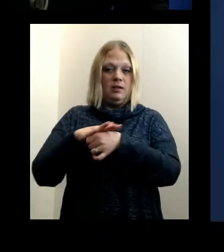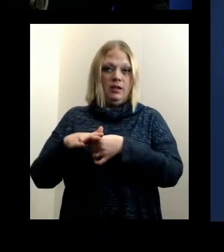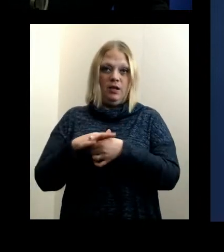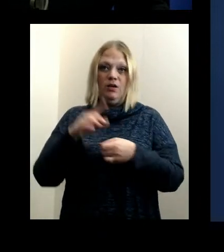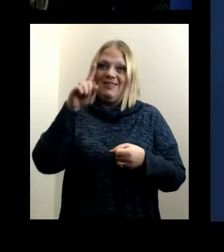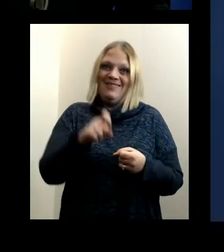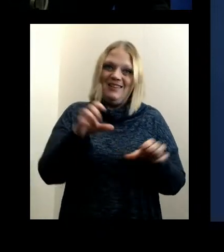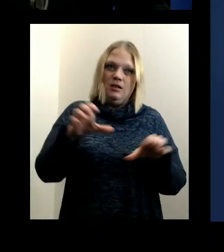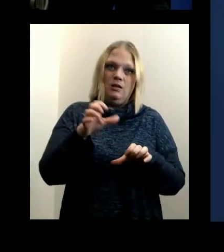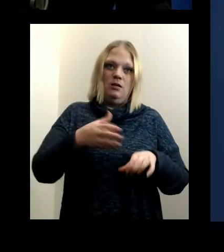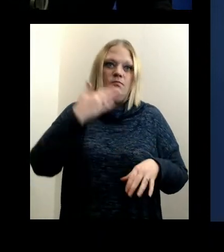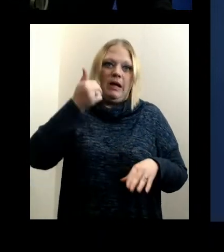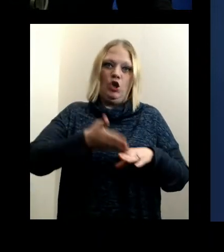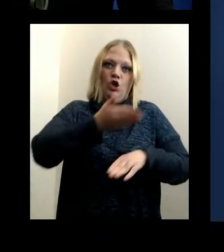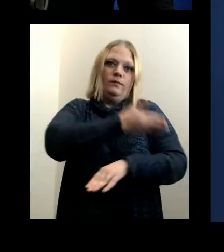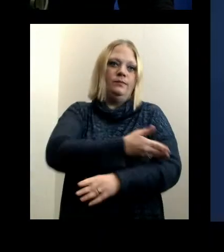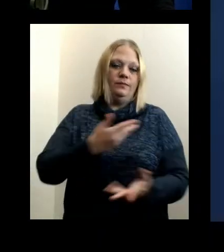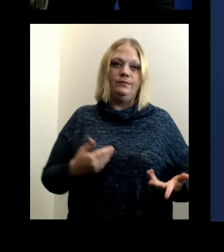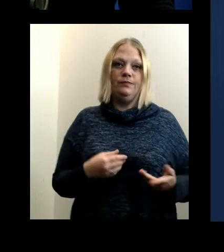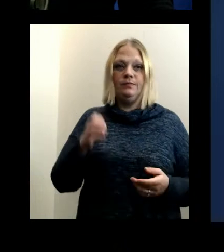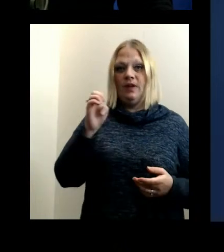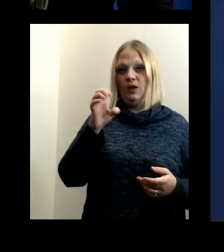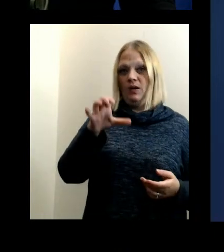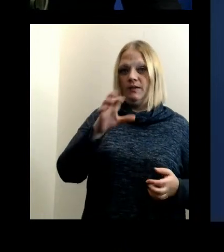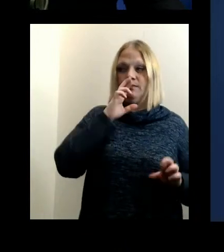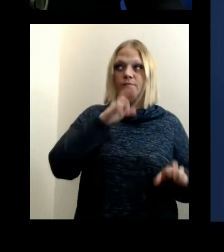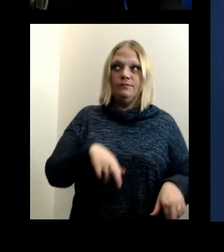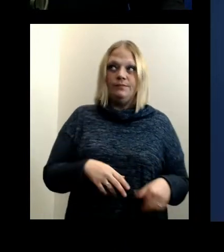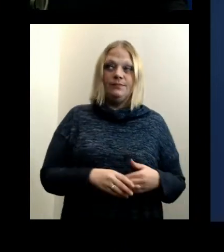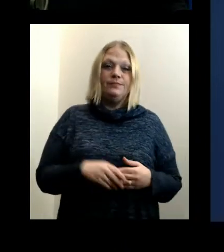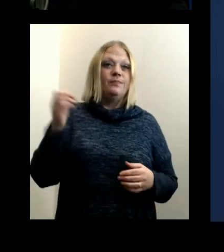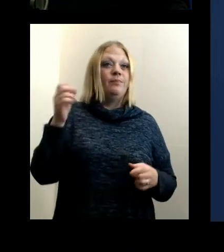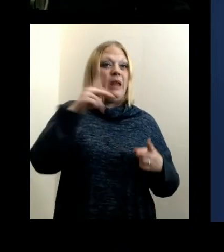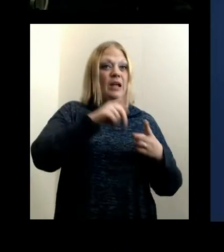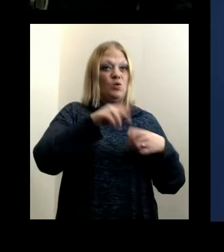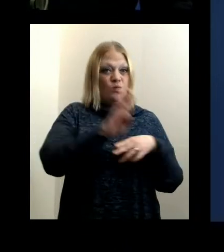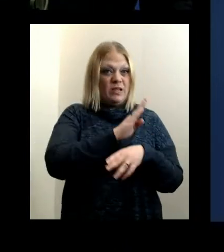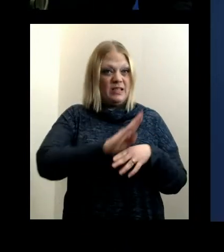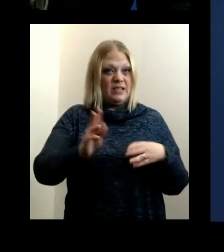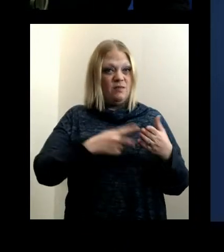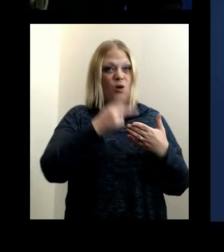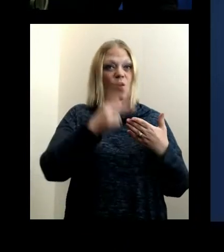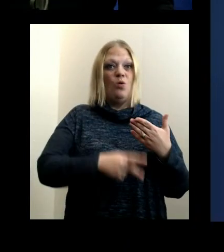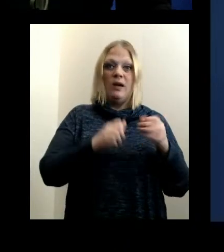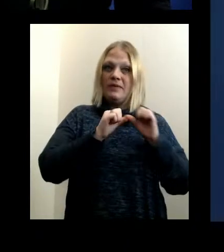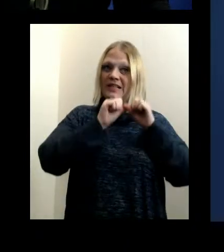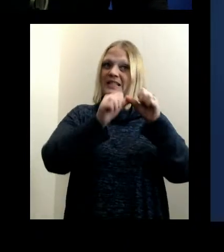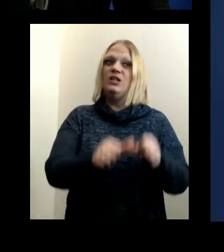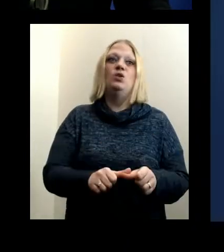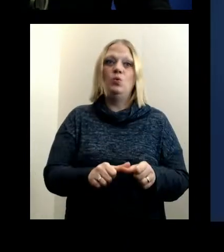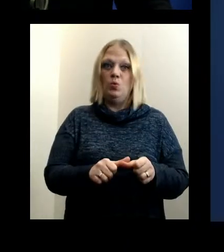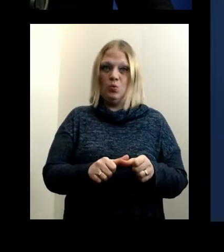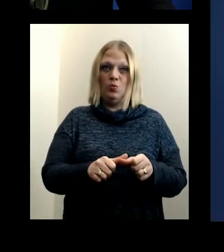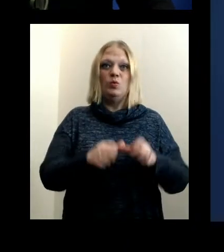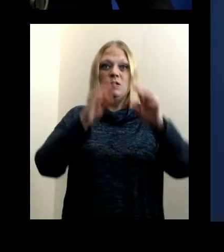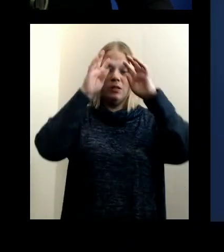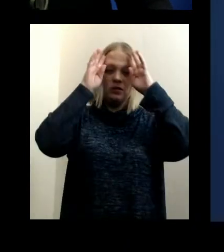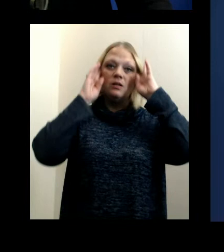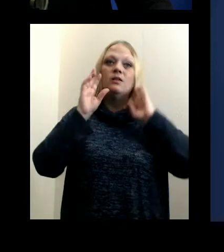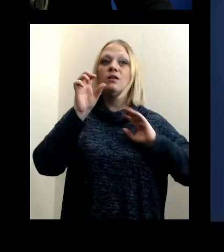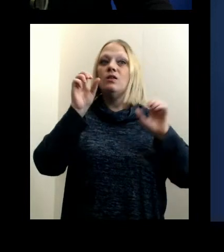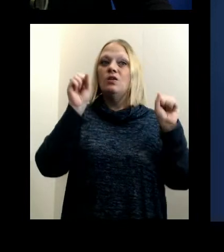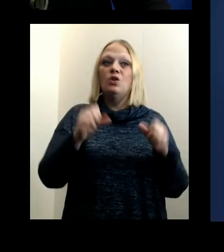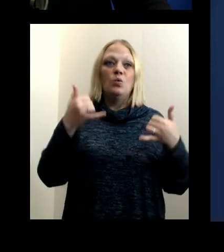do better. Erie County responds. The Back to Business program continues to flow. You can still buy